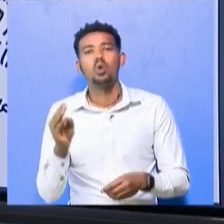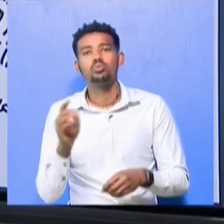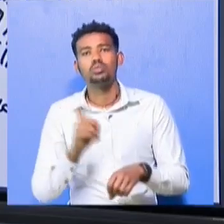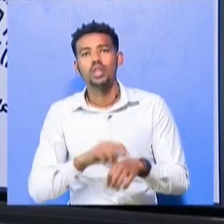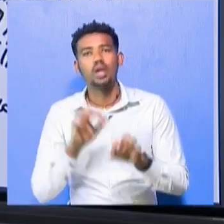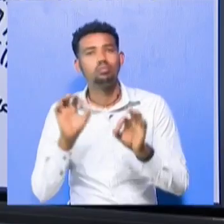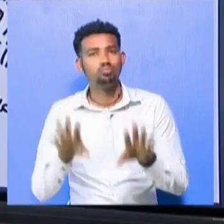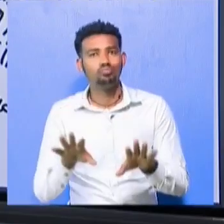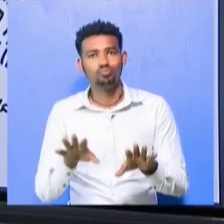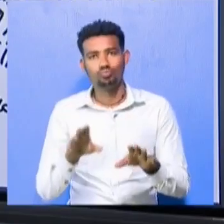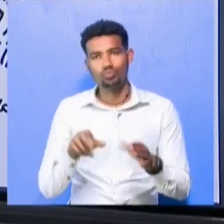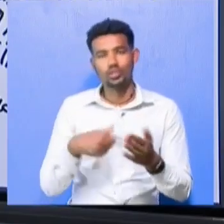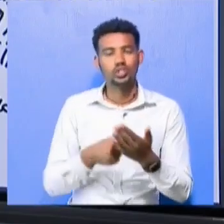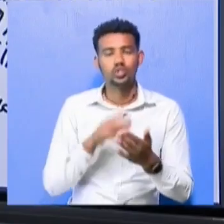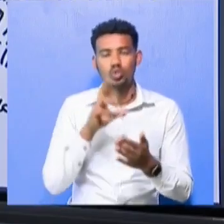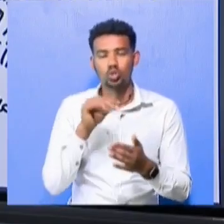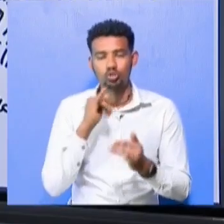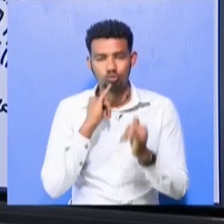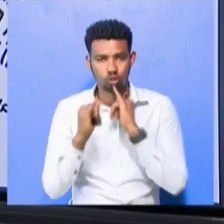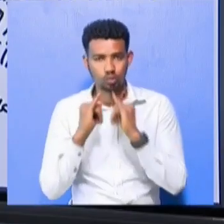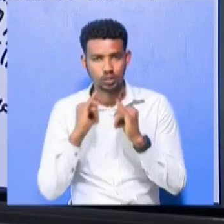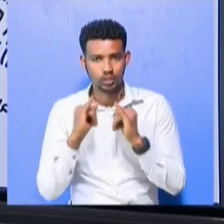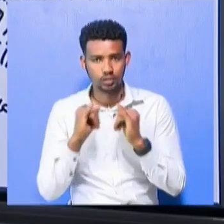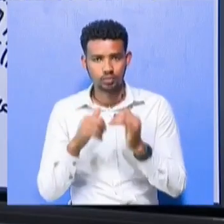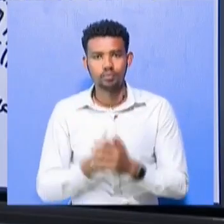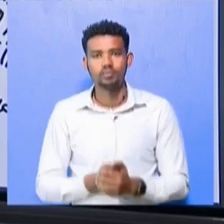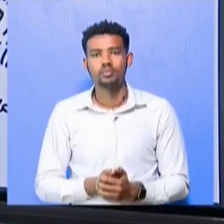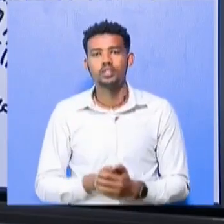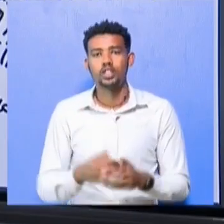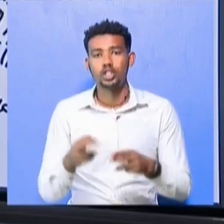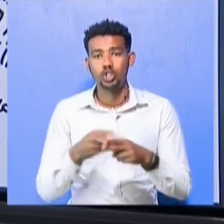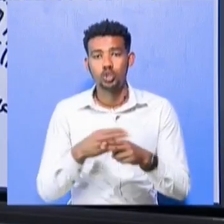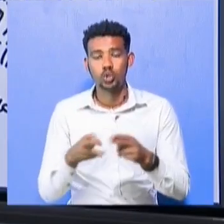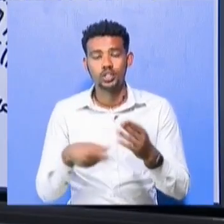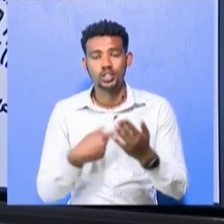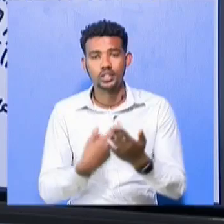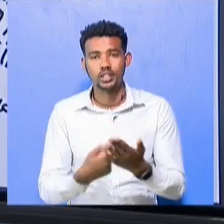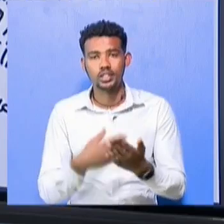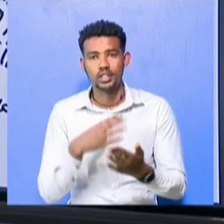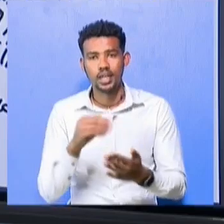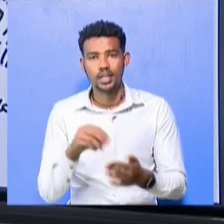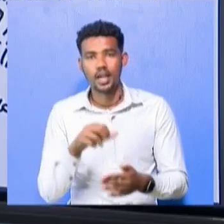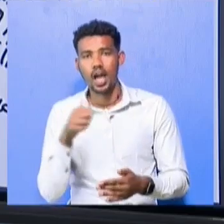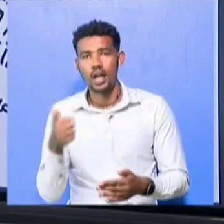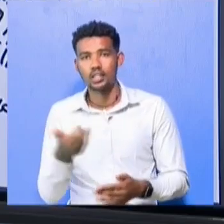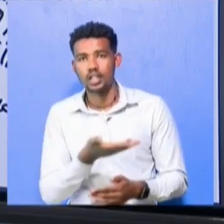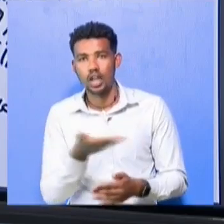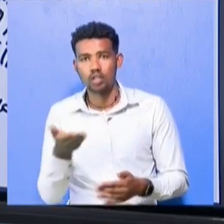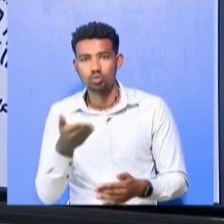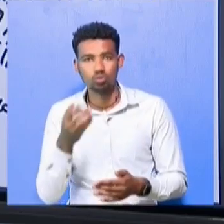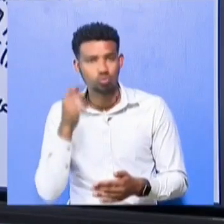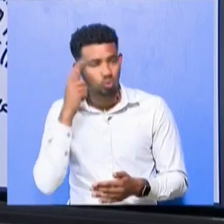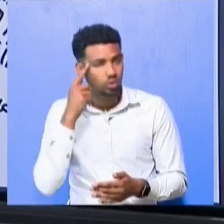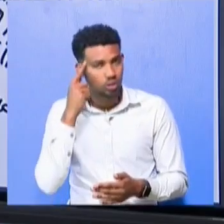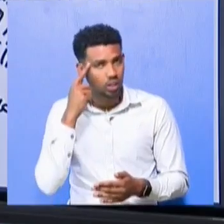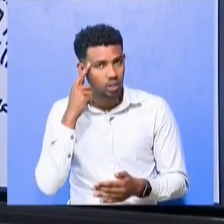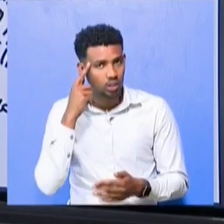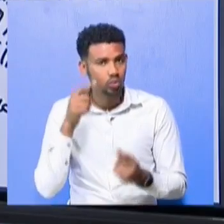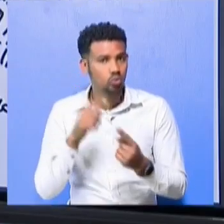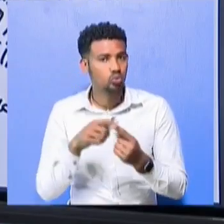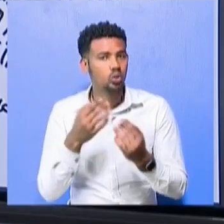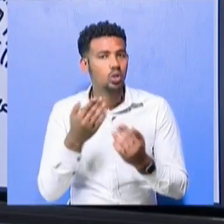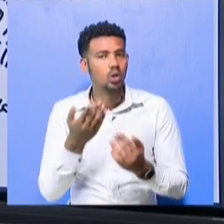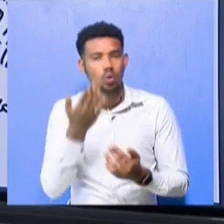information. That's it. So, in short, these and other issues have to be considered while you are listening